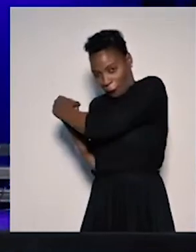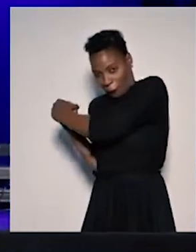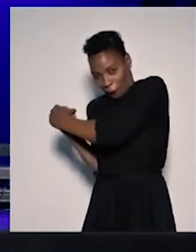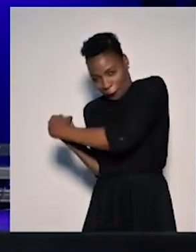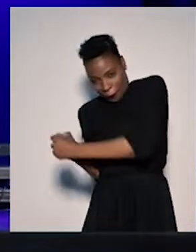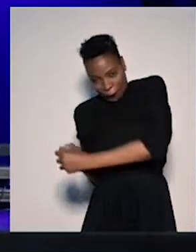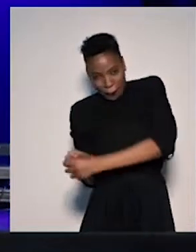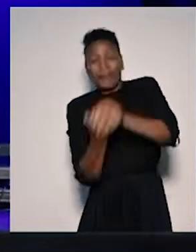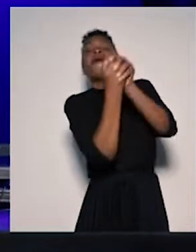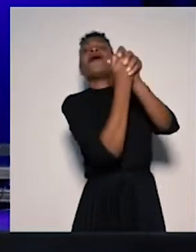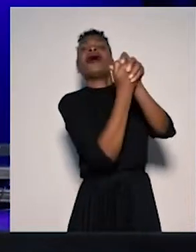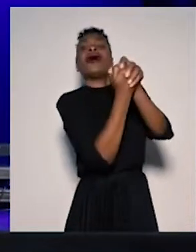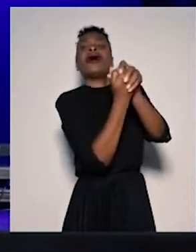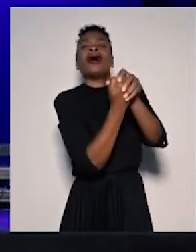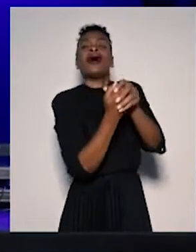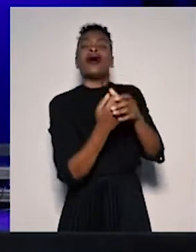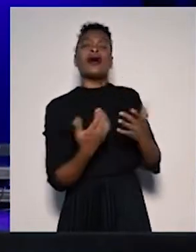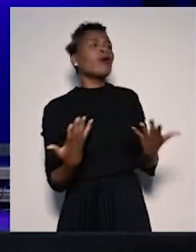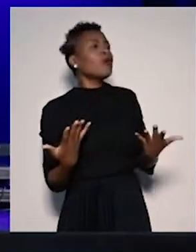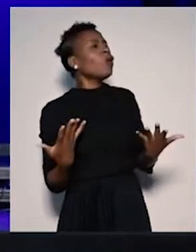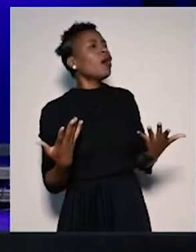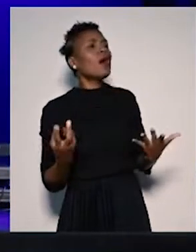kai.